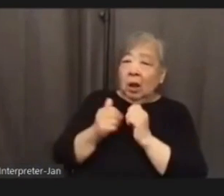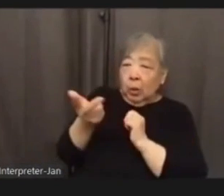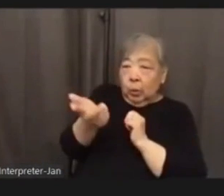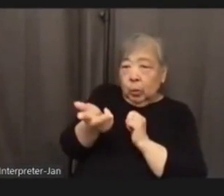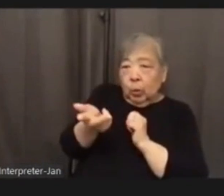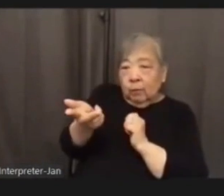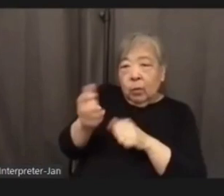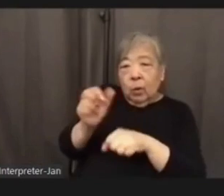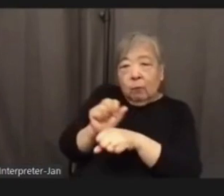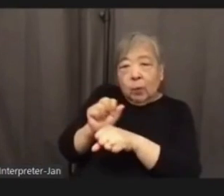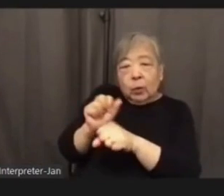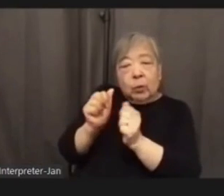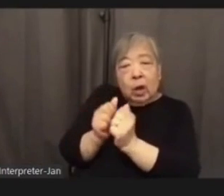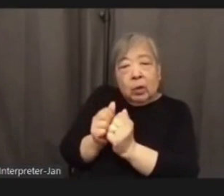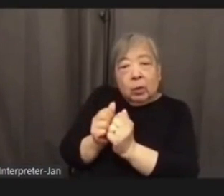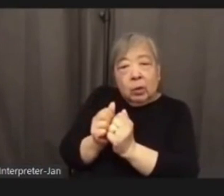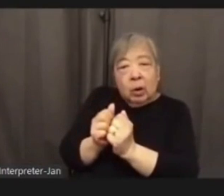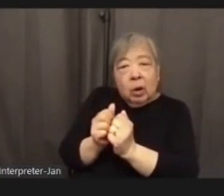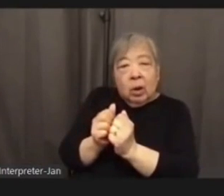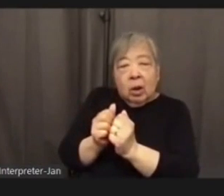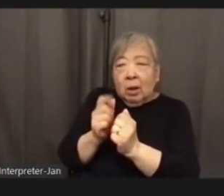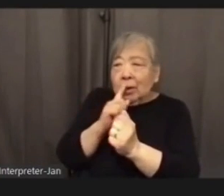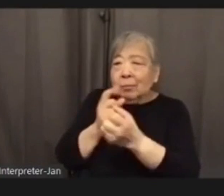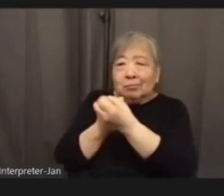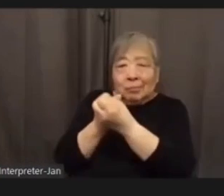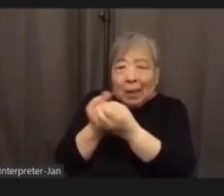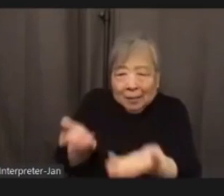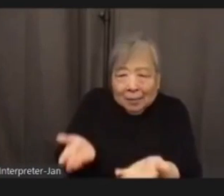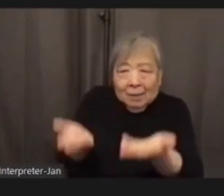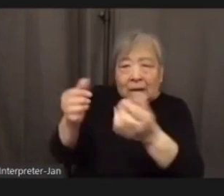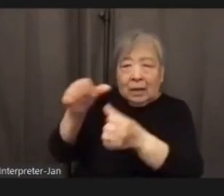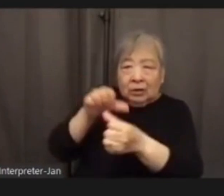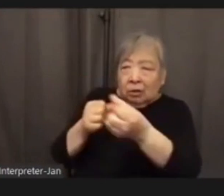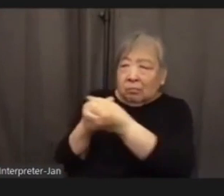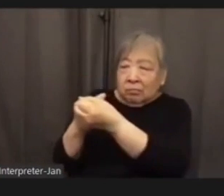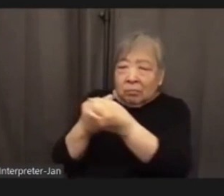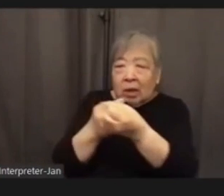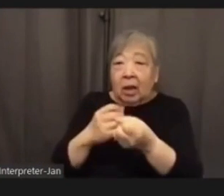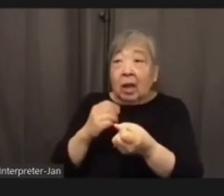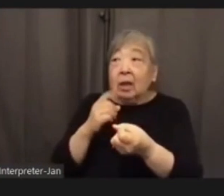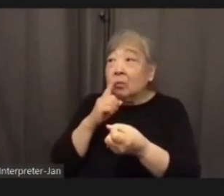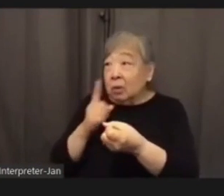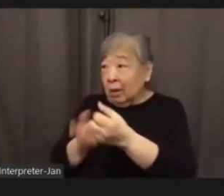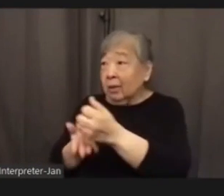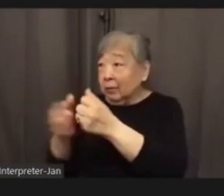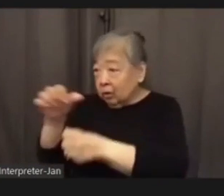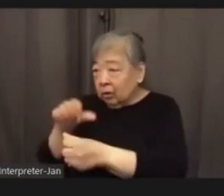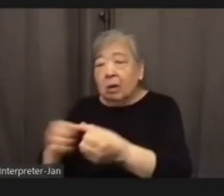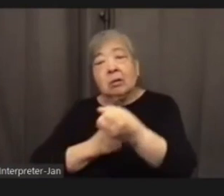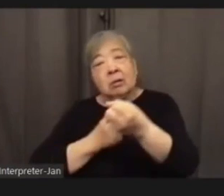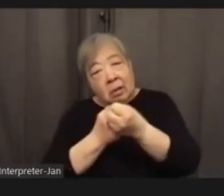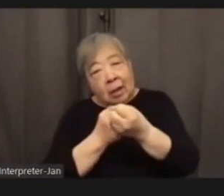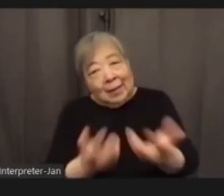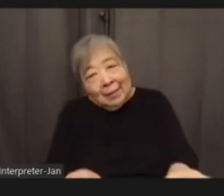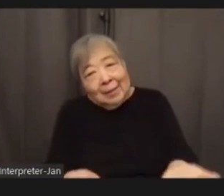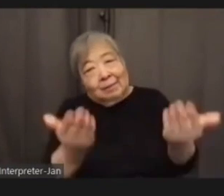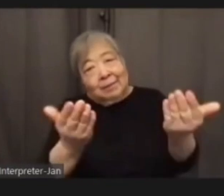worked together, you know, lifting one another up. And it's that really comes down to lifting up the community, right? Or our communities,